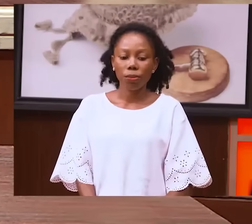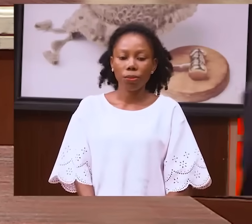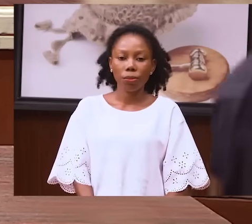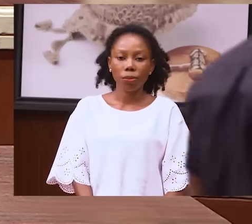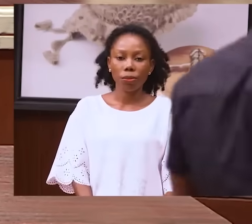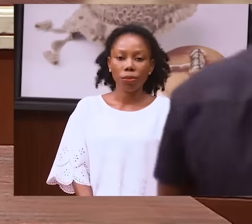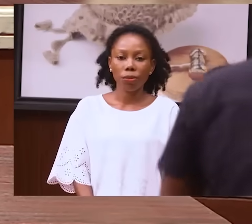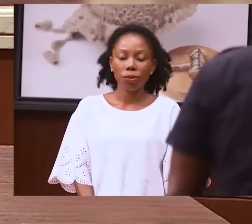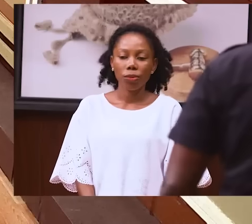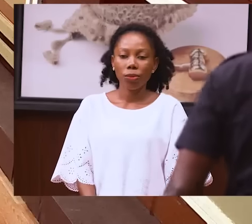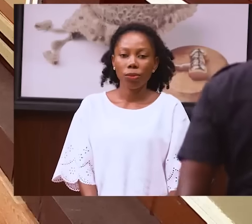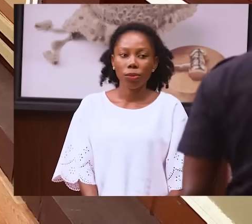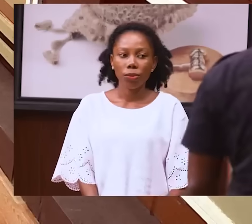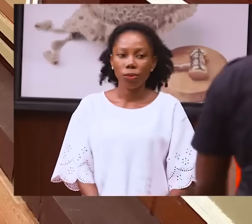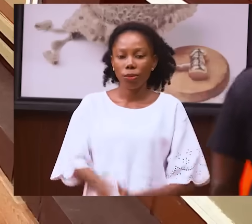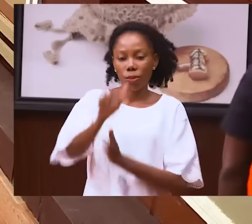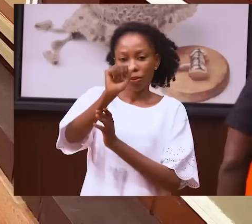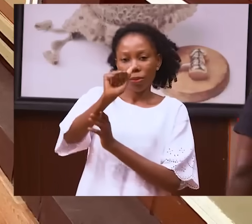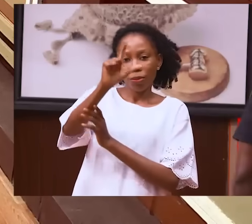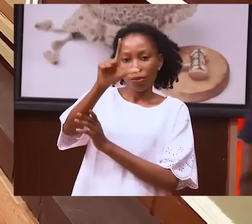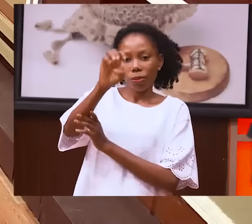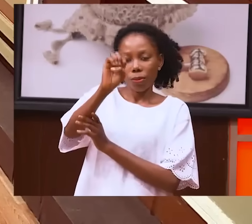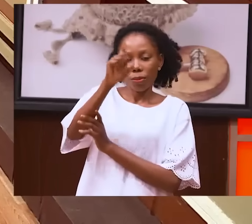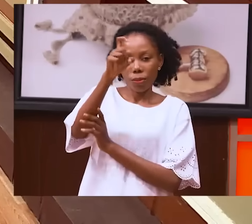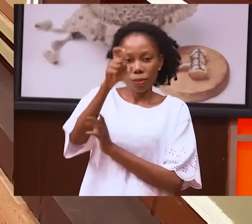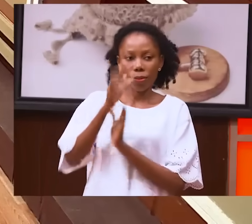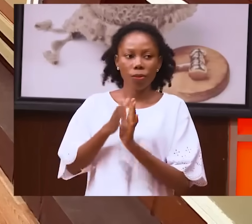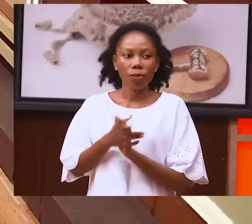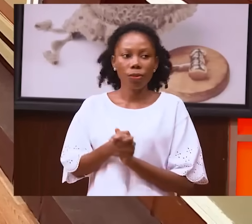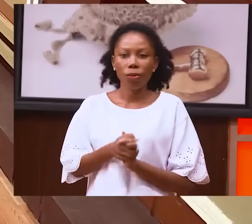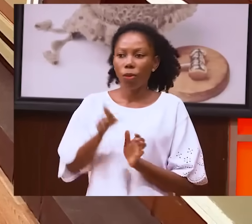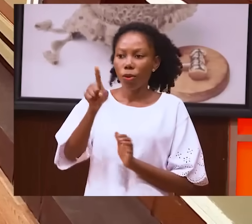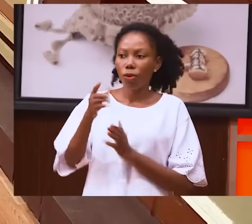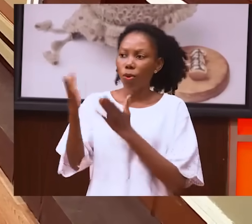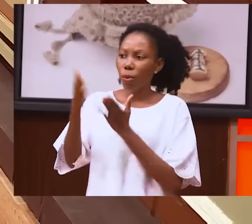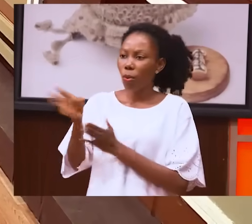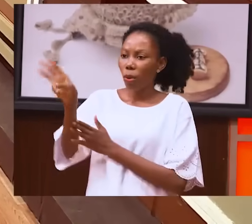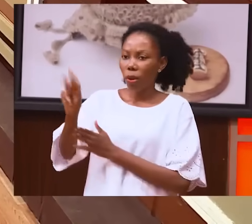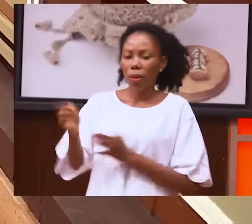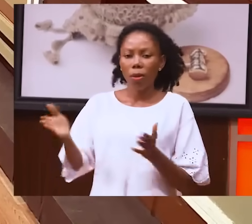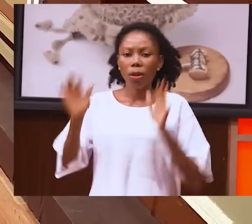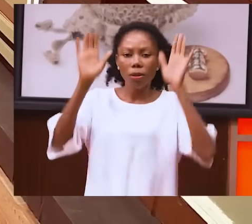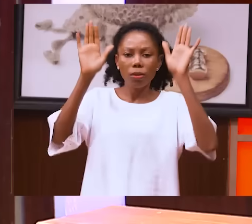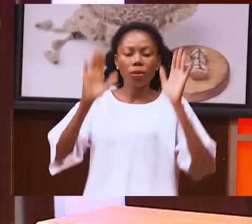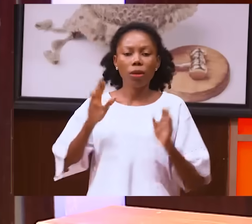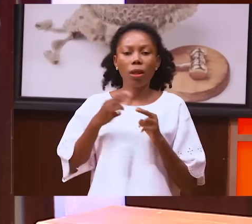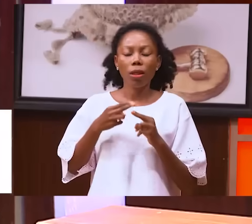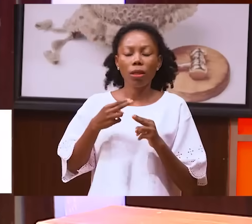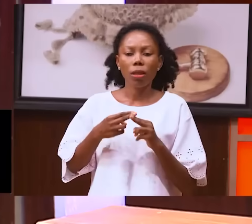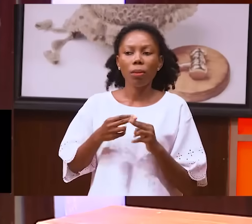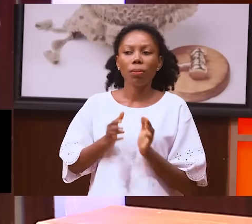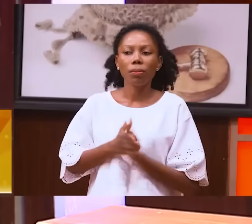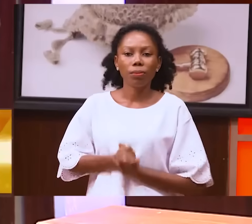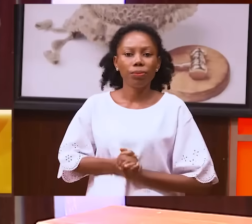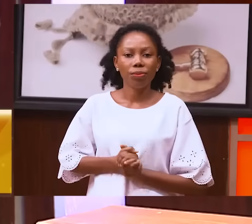You're welcome, Your Honor. Alex Ofor, Yes, Your Honor. why have you brought Sunday Bokwe here? He's